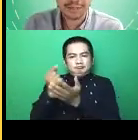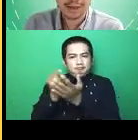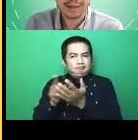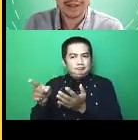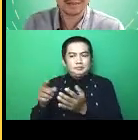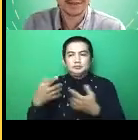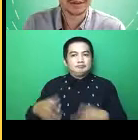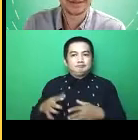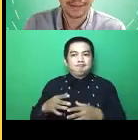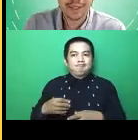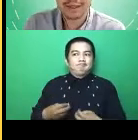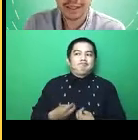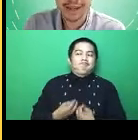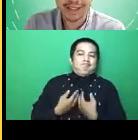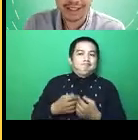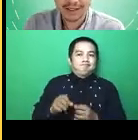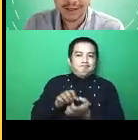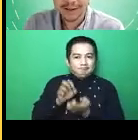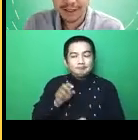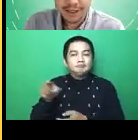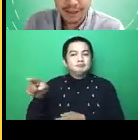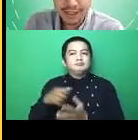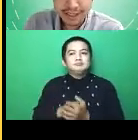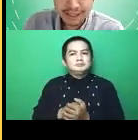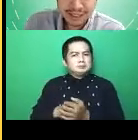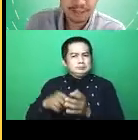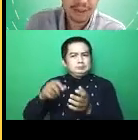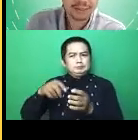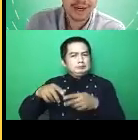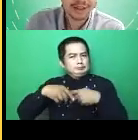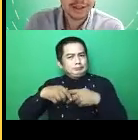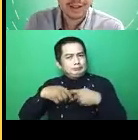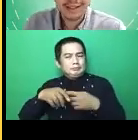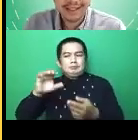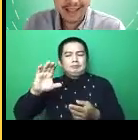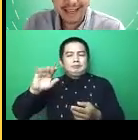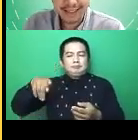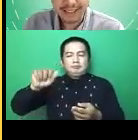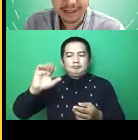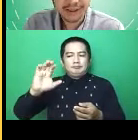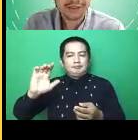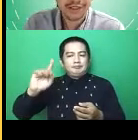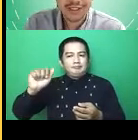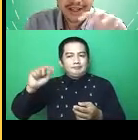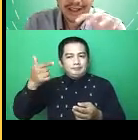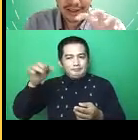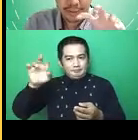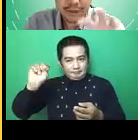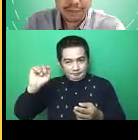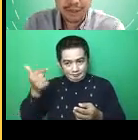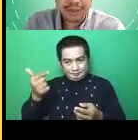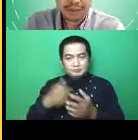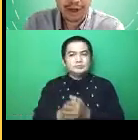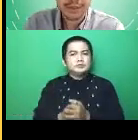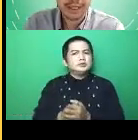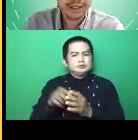impressed by when it comes to 2D, especially packaging, because you see ideas like in the bottom right. these eye-catching graphics that when you